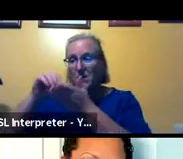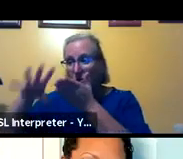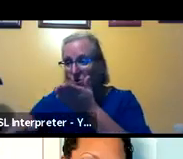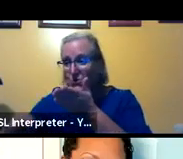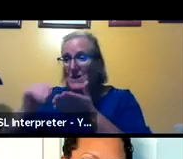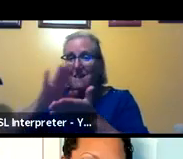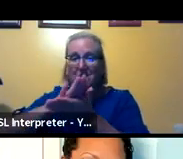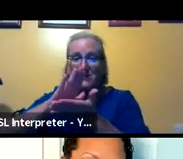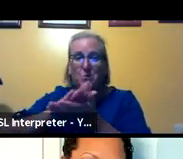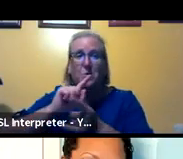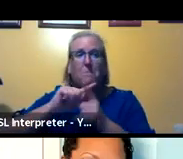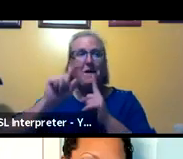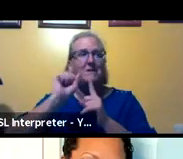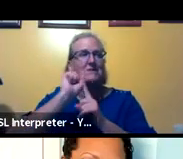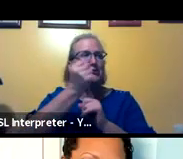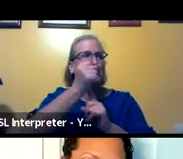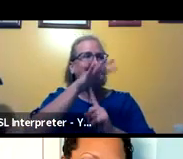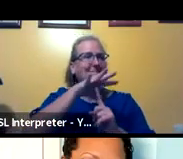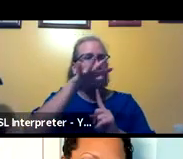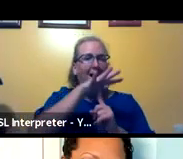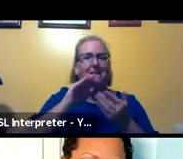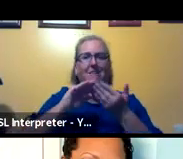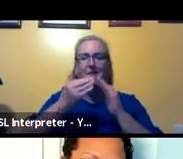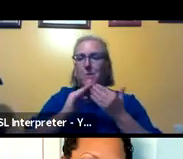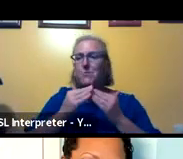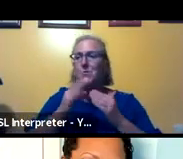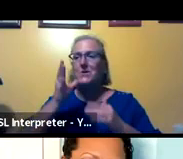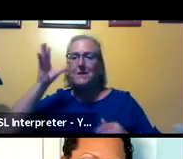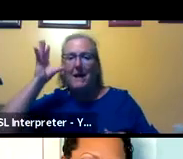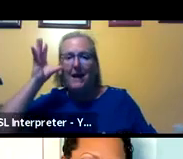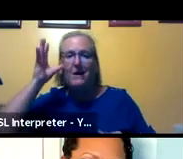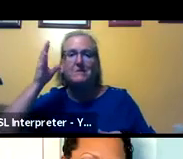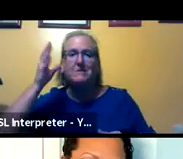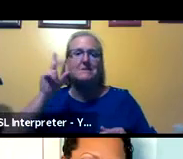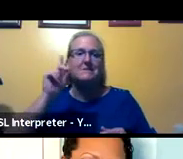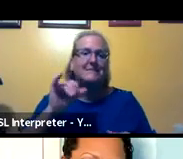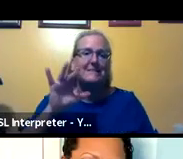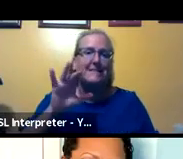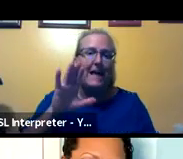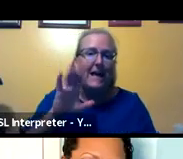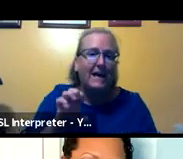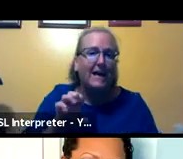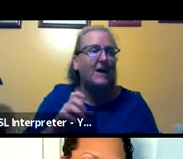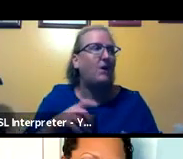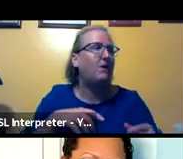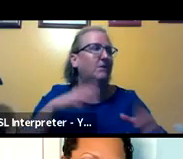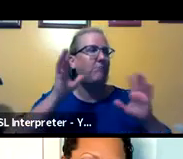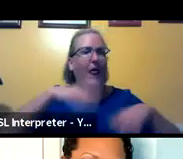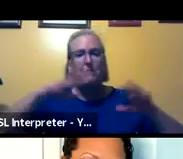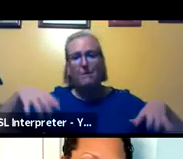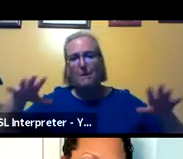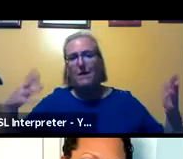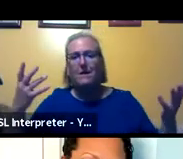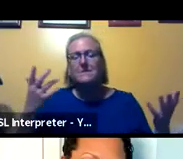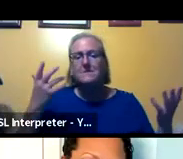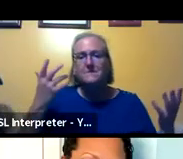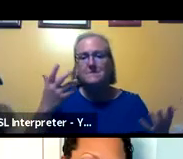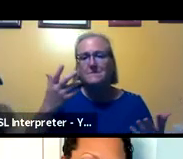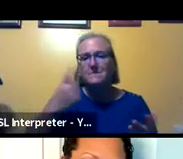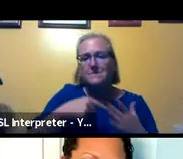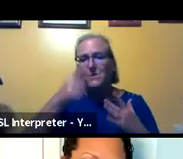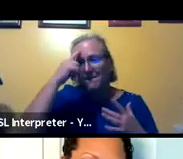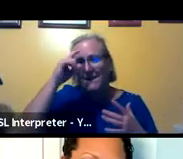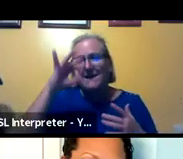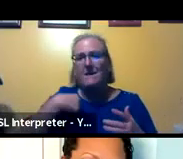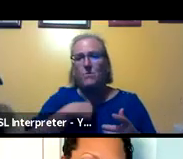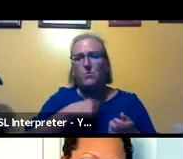it's society in general and the community and parents and daycares and everything else you can think about. But